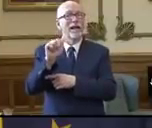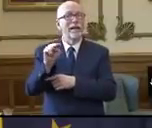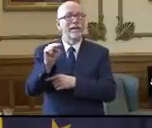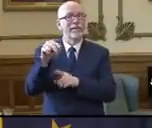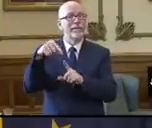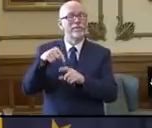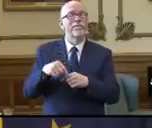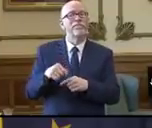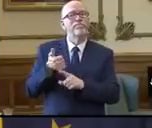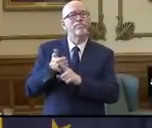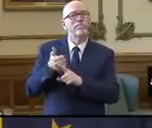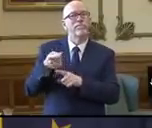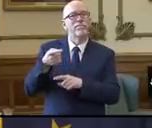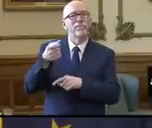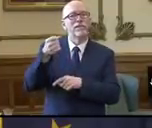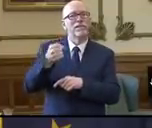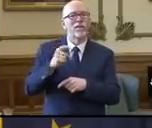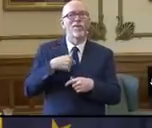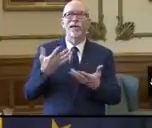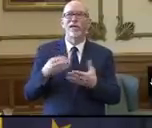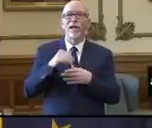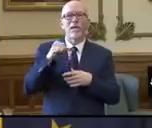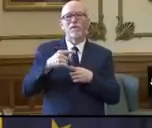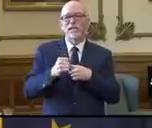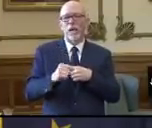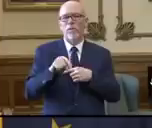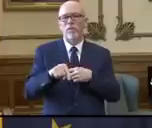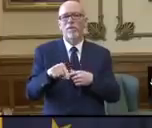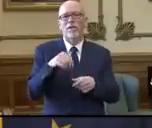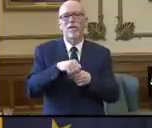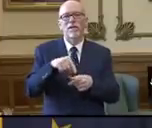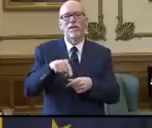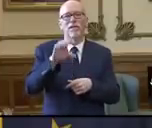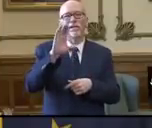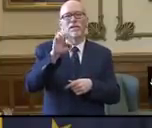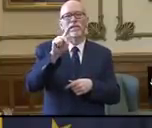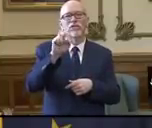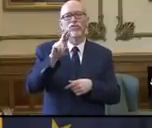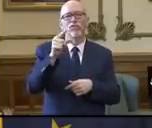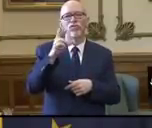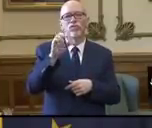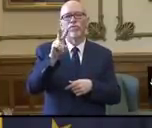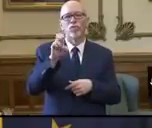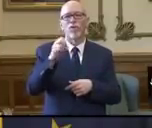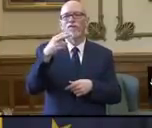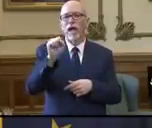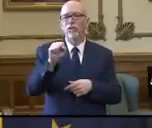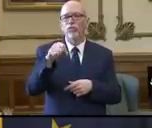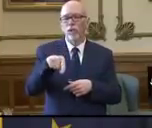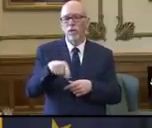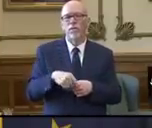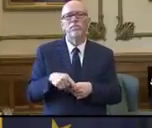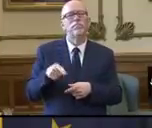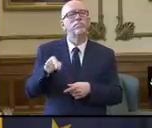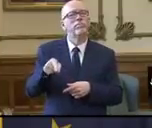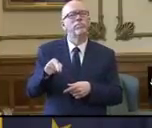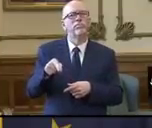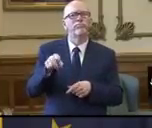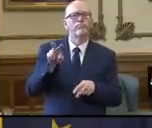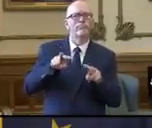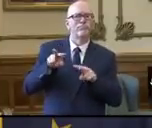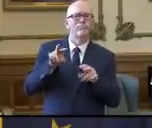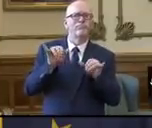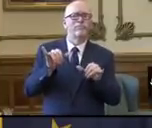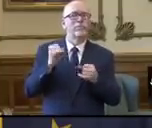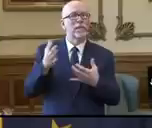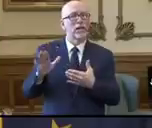is just south of where we find ourselves right now, down in Center Grove High School, who figured out that so many